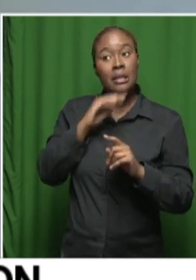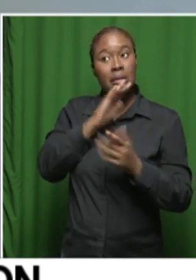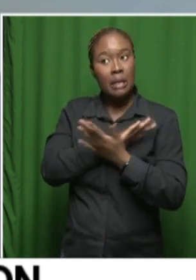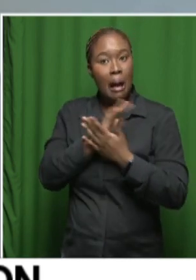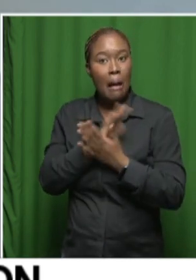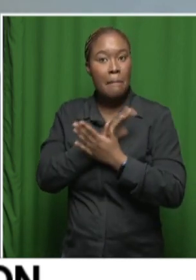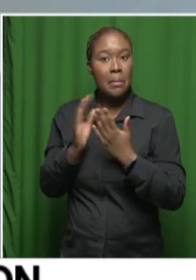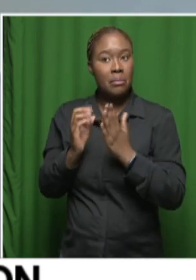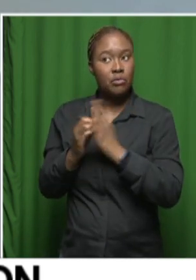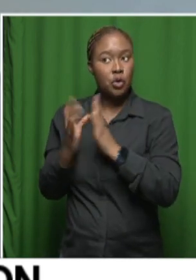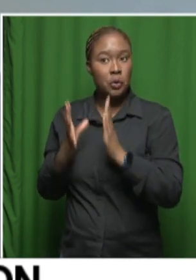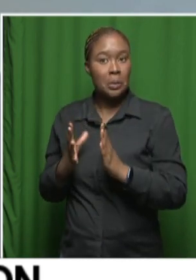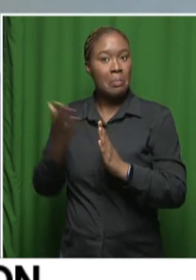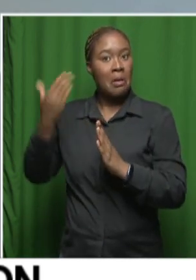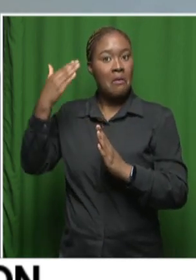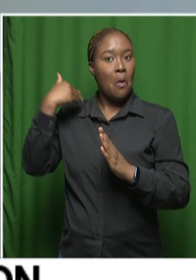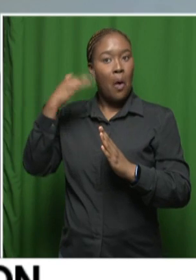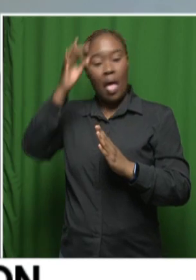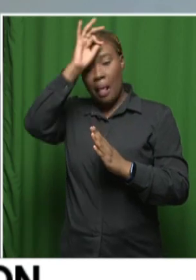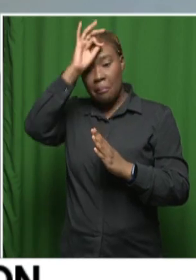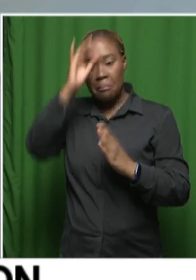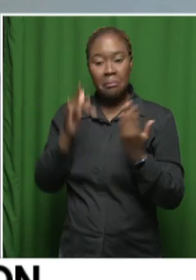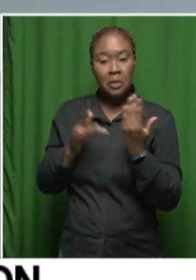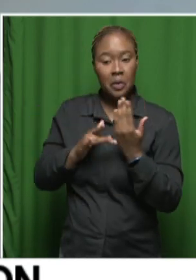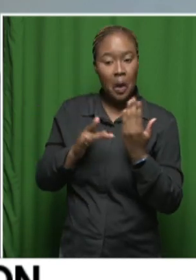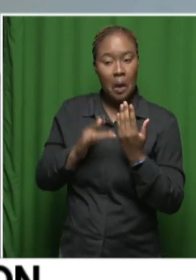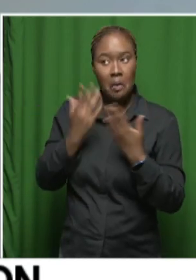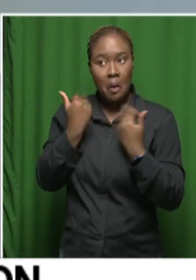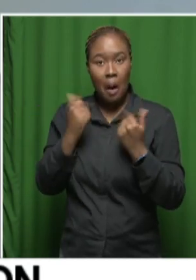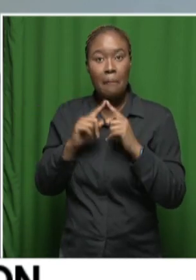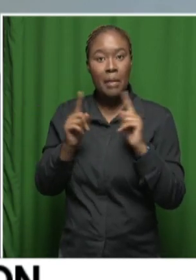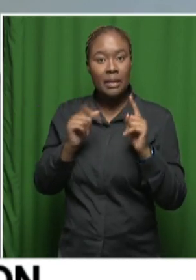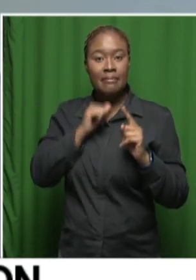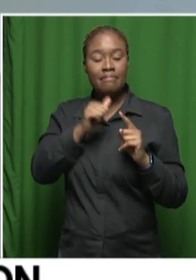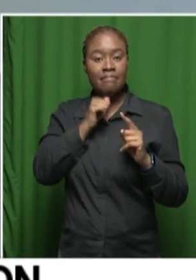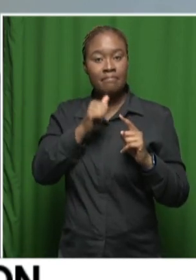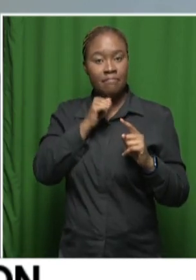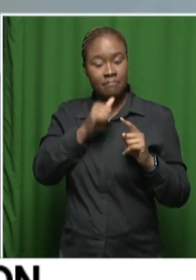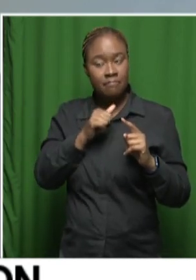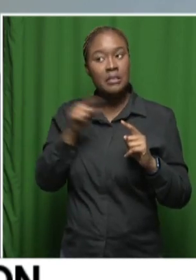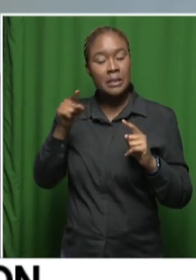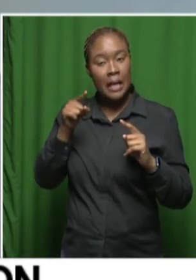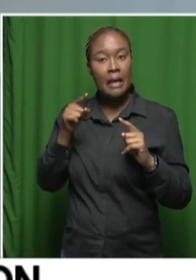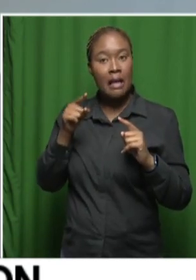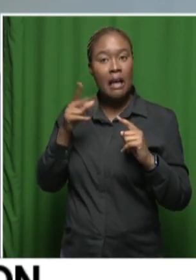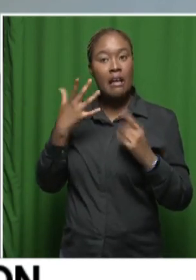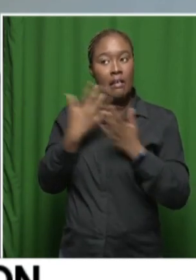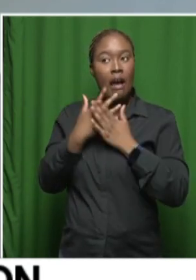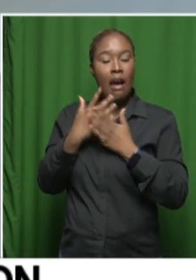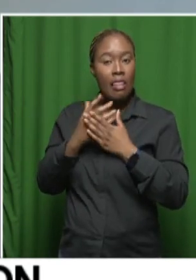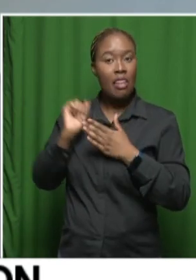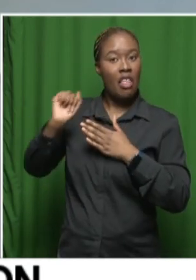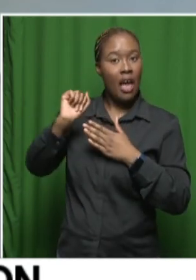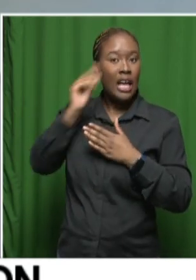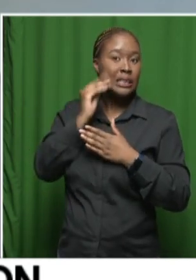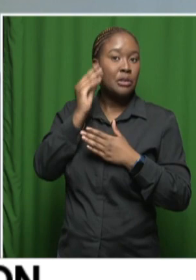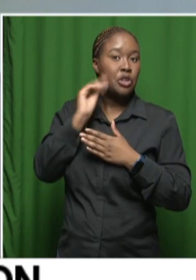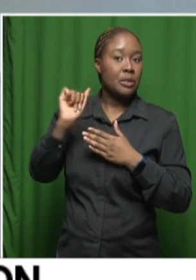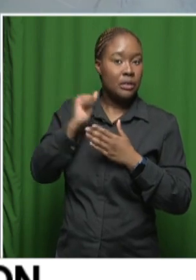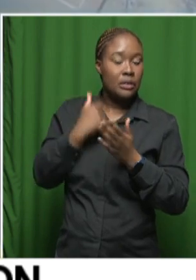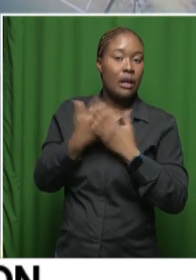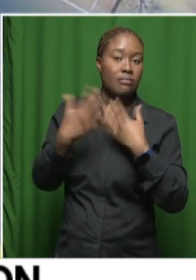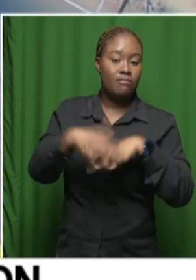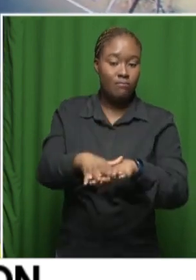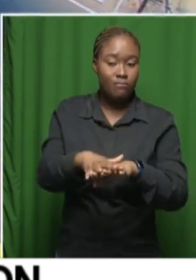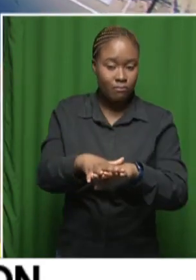not have a background in technology, but will still be able to embed their knowledge in what we're trying to do here. Okay, so tell